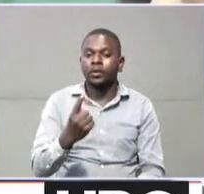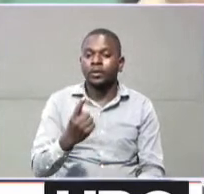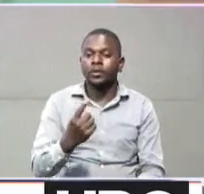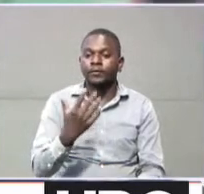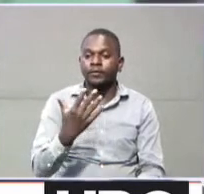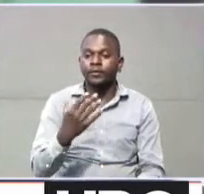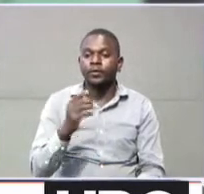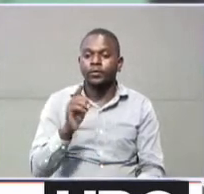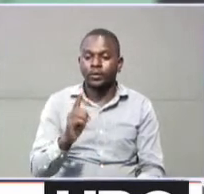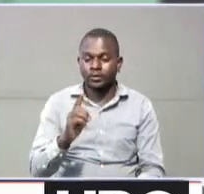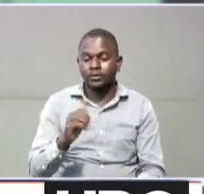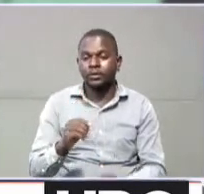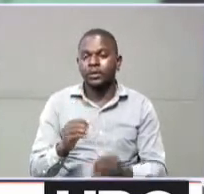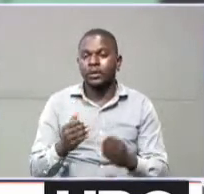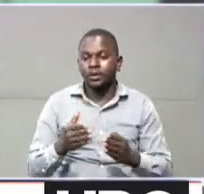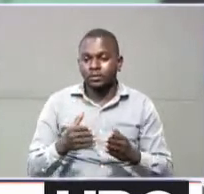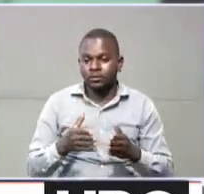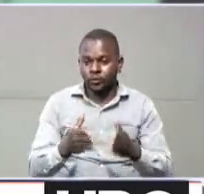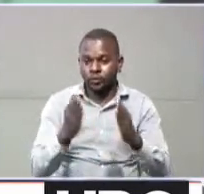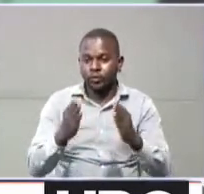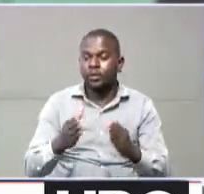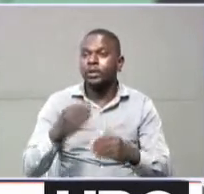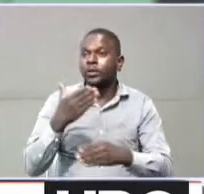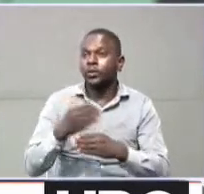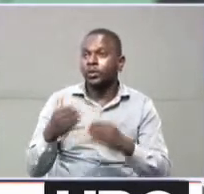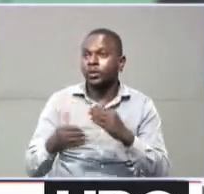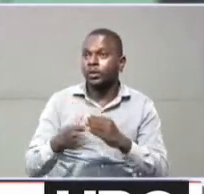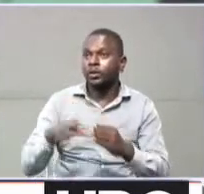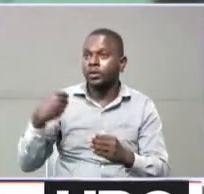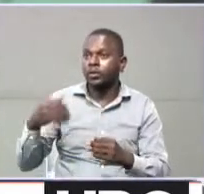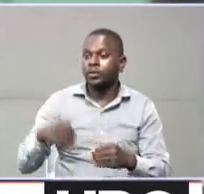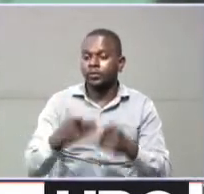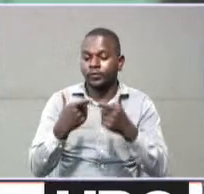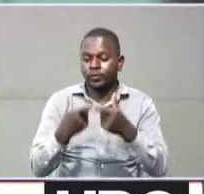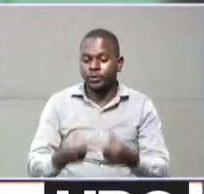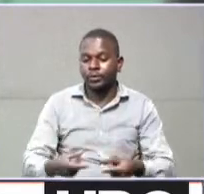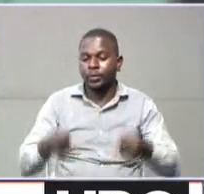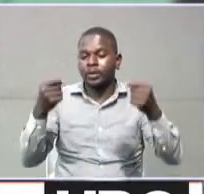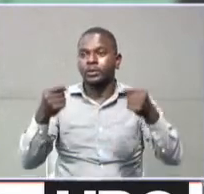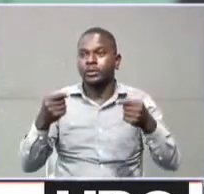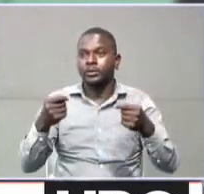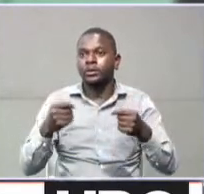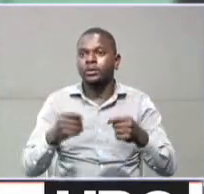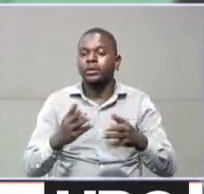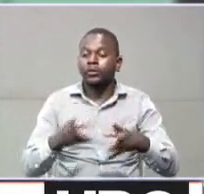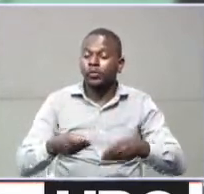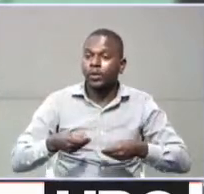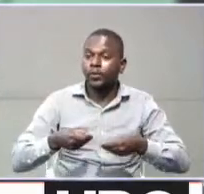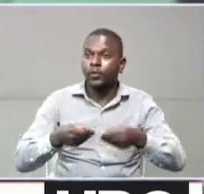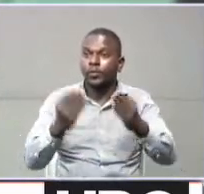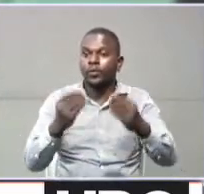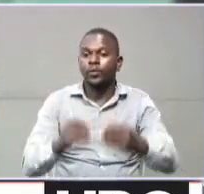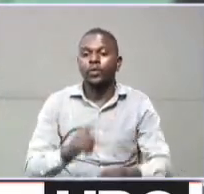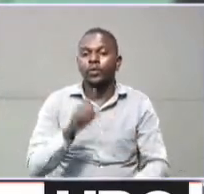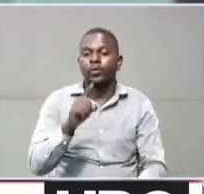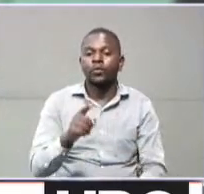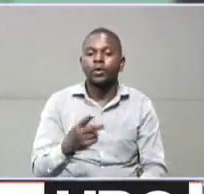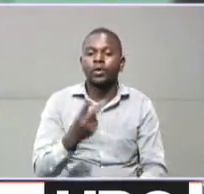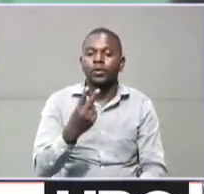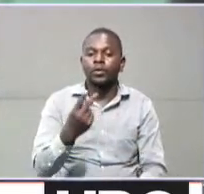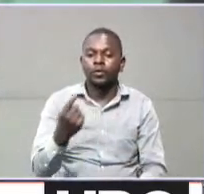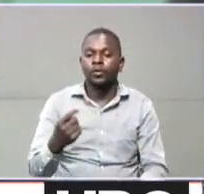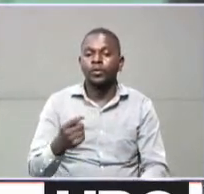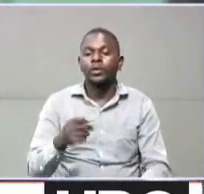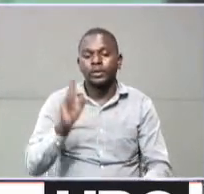units of road construction equipment from japan that were distributed to 121 district